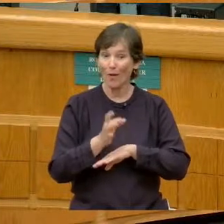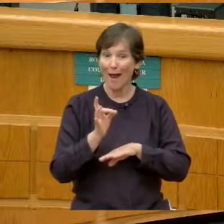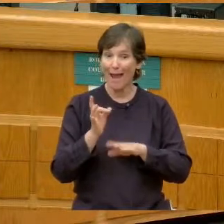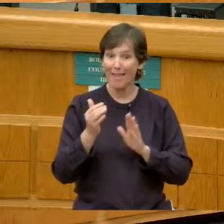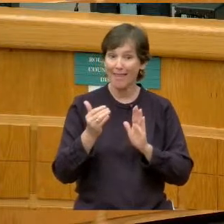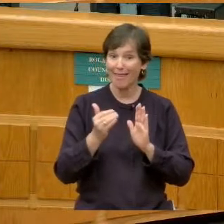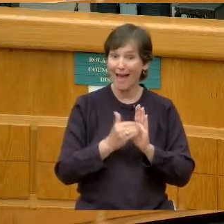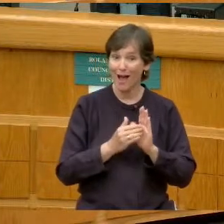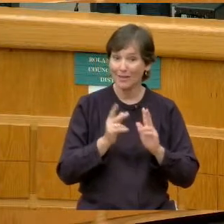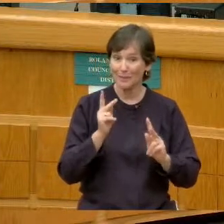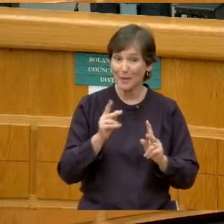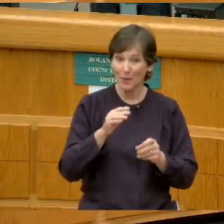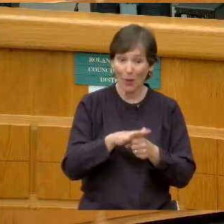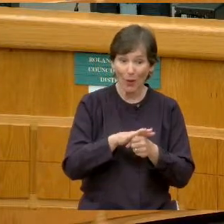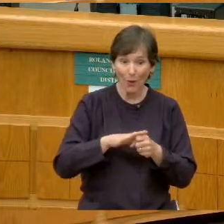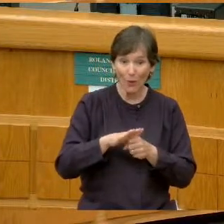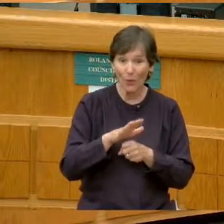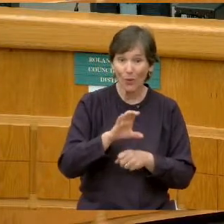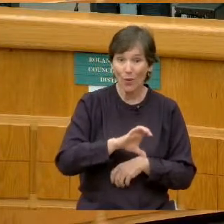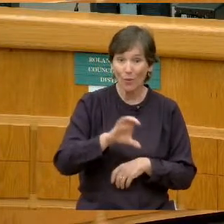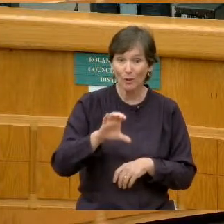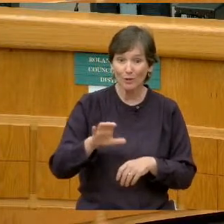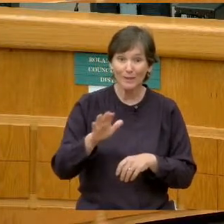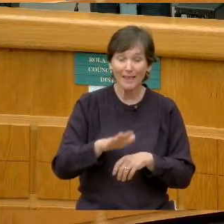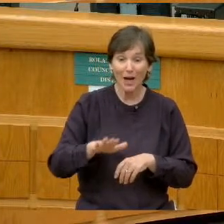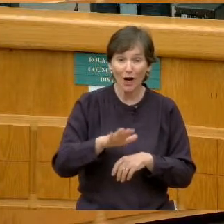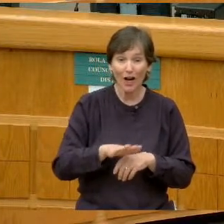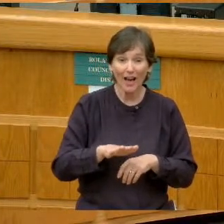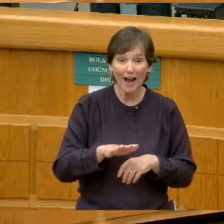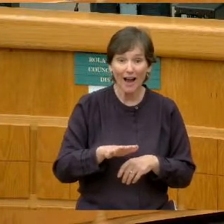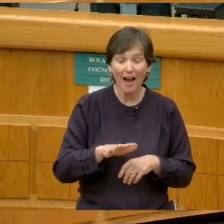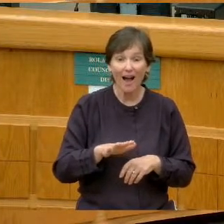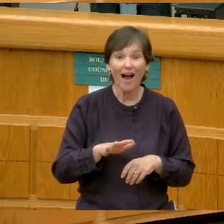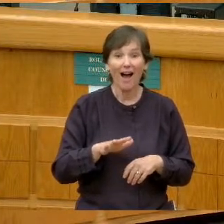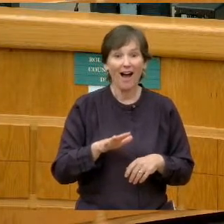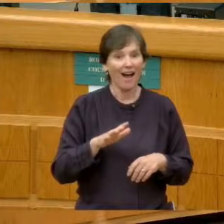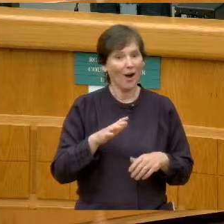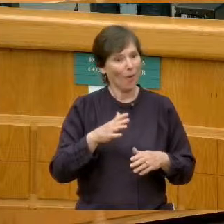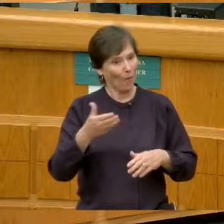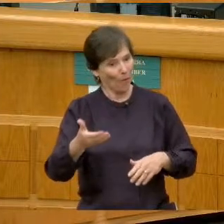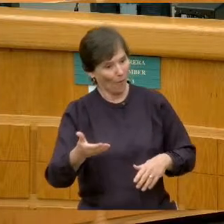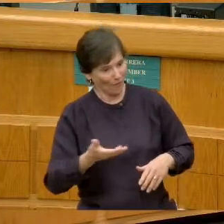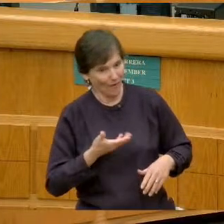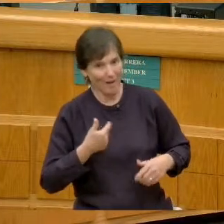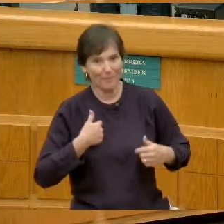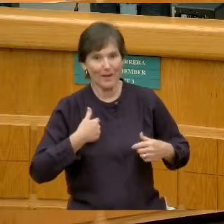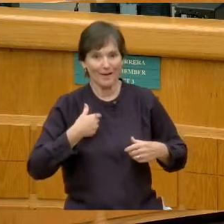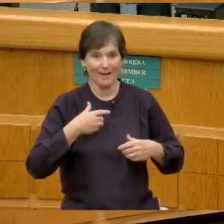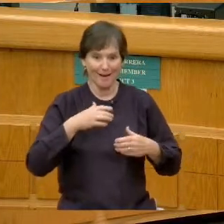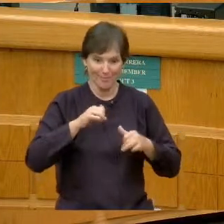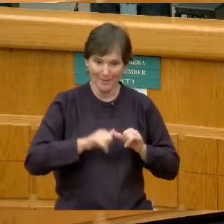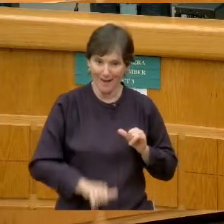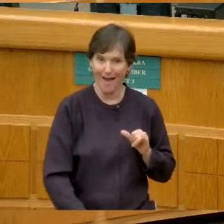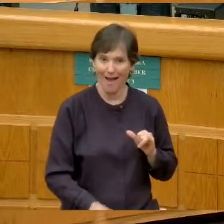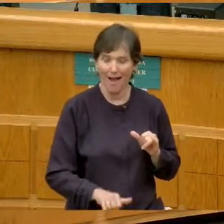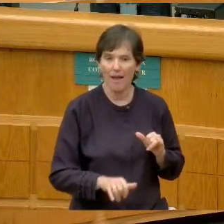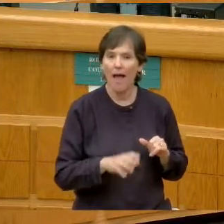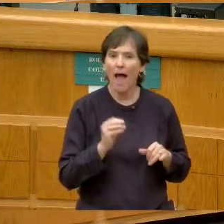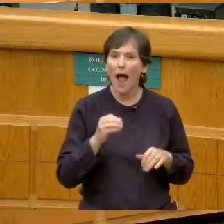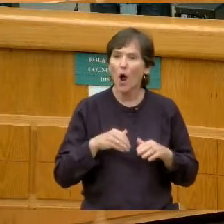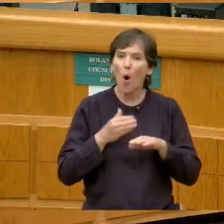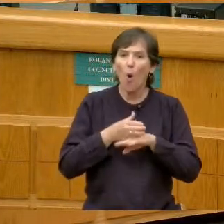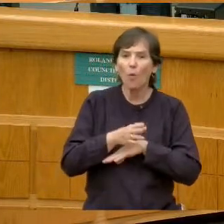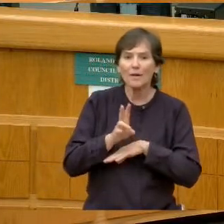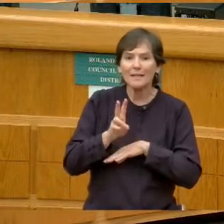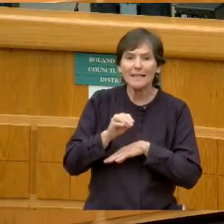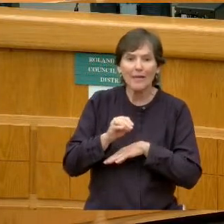me to stay with them, and 70 deaths that were directly related to me. Even though I didn't do that on purpose, they didn't seem to be